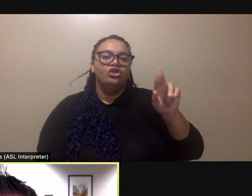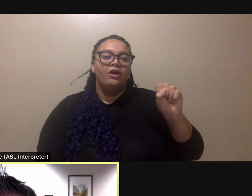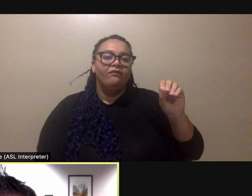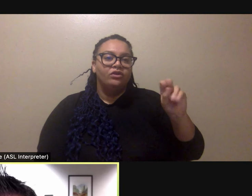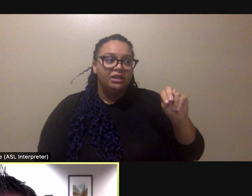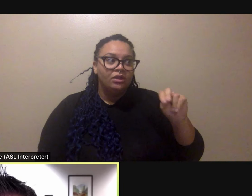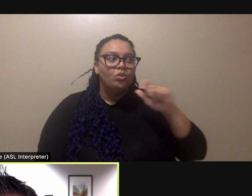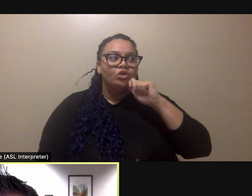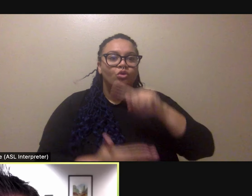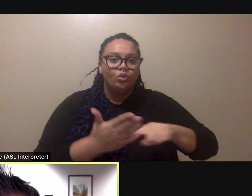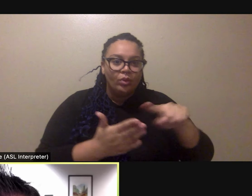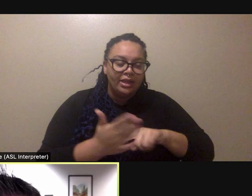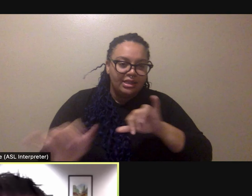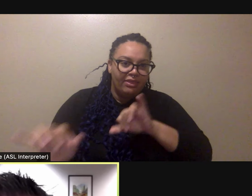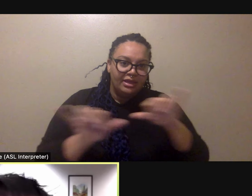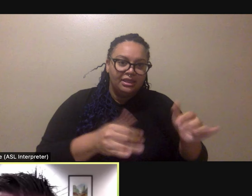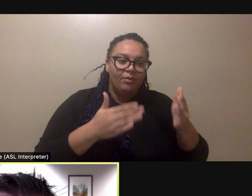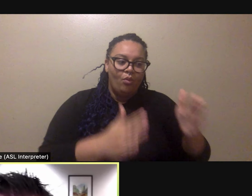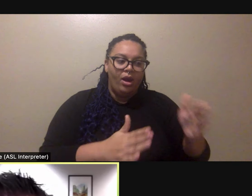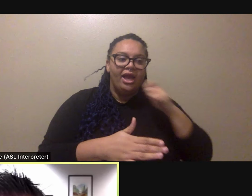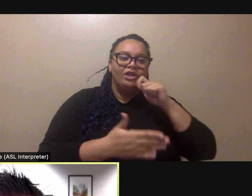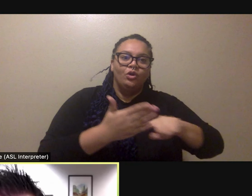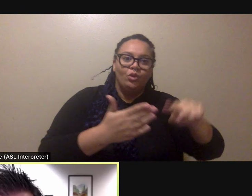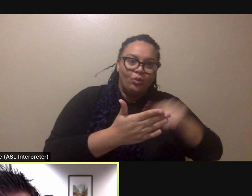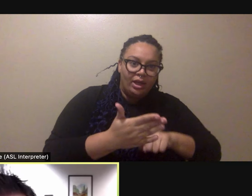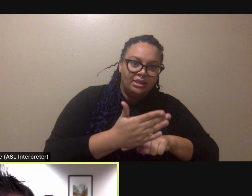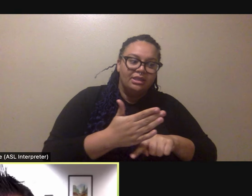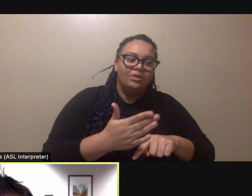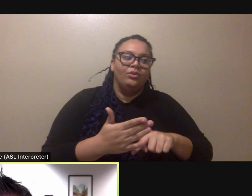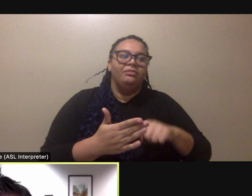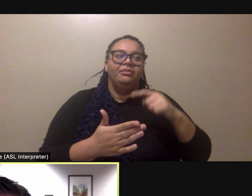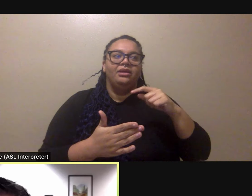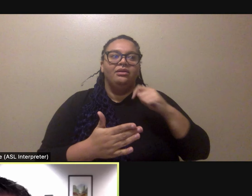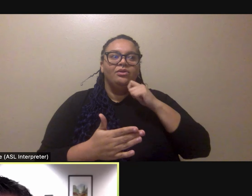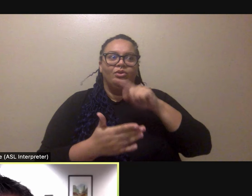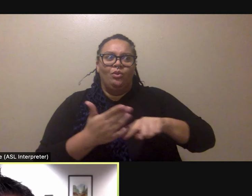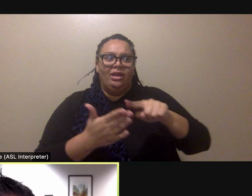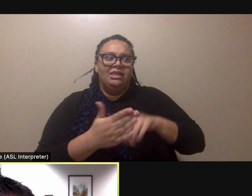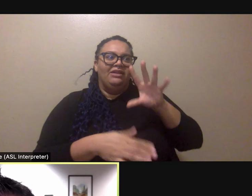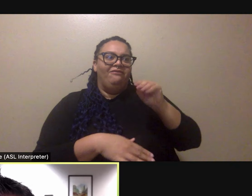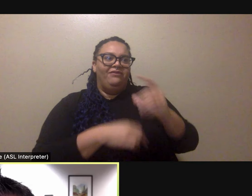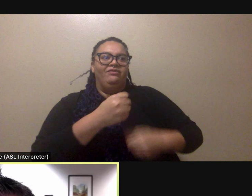way as racist would be racist 50 years after he died.